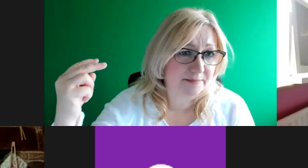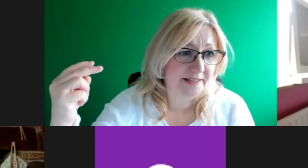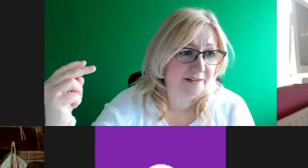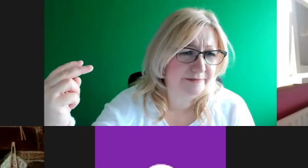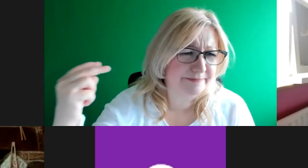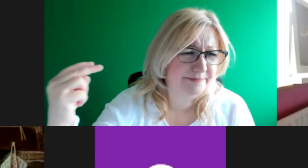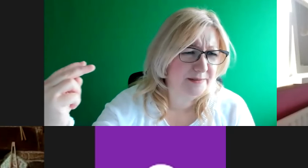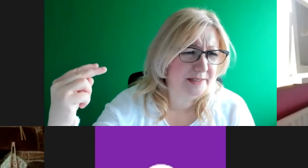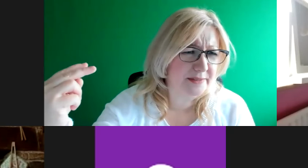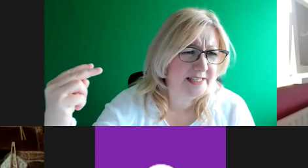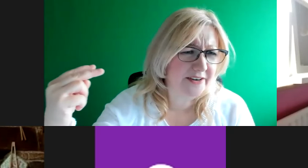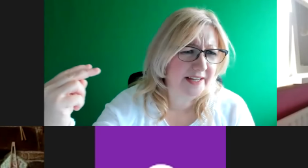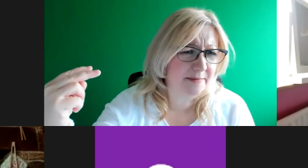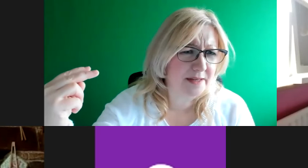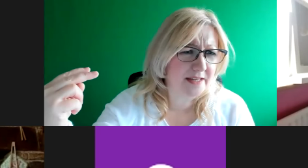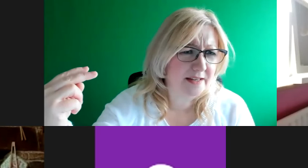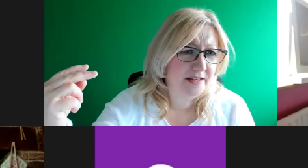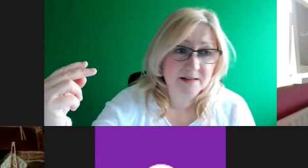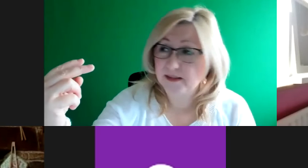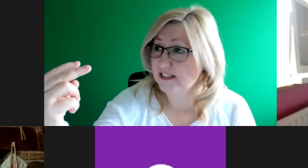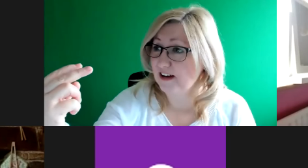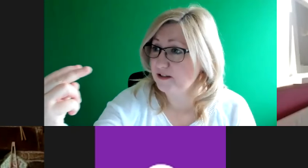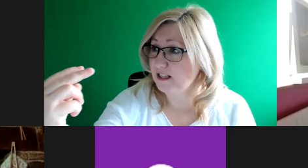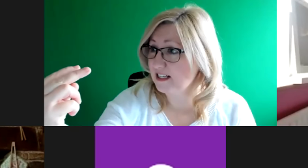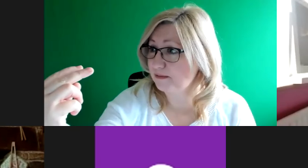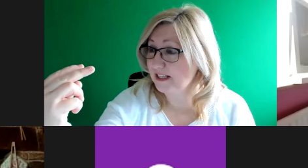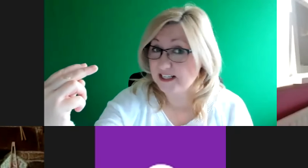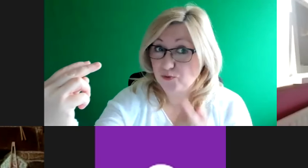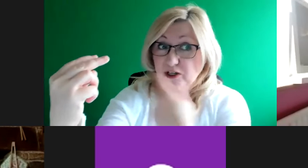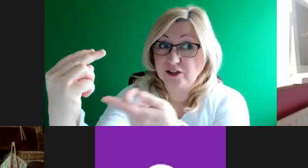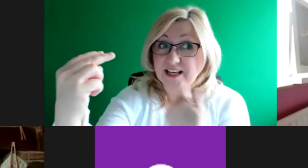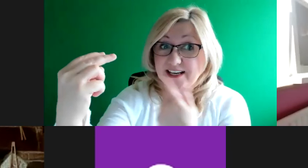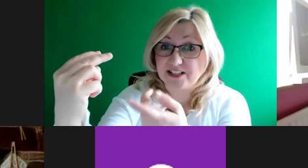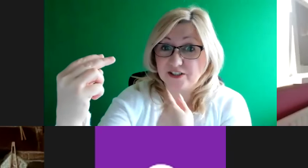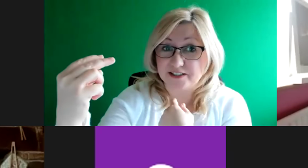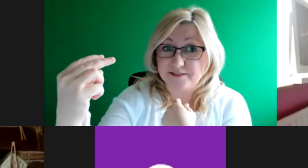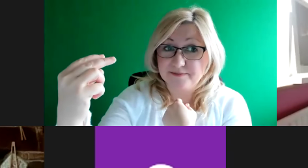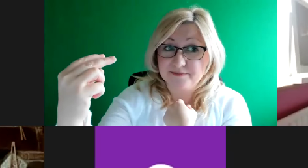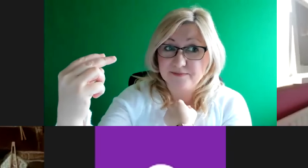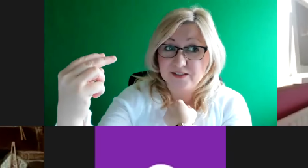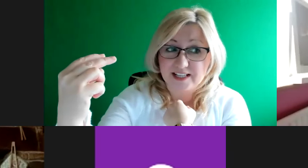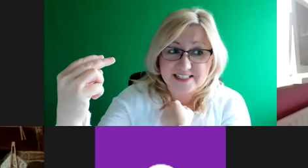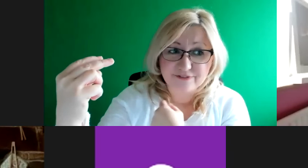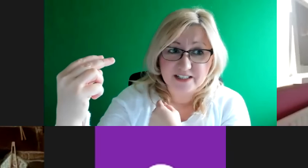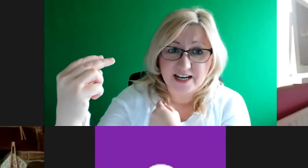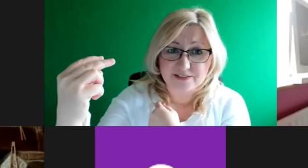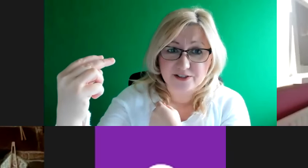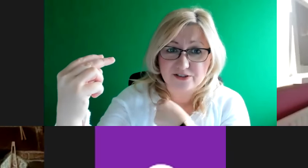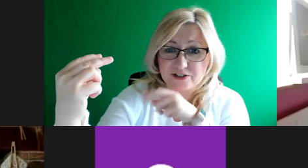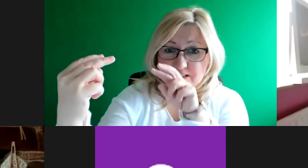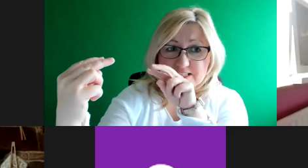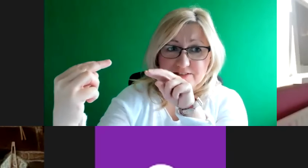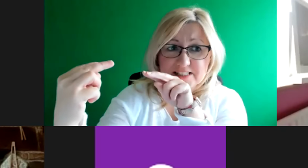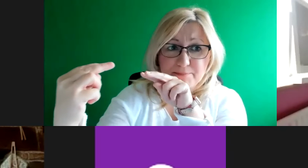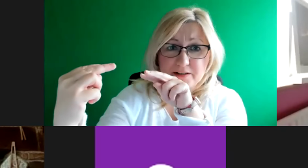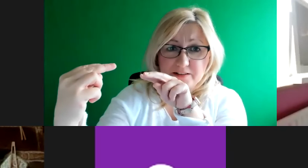it can be, somebody was staring at me. Because if I do this, well, then it's we're looking at each other. So that's a different kind of